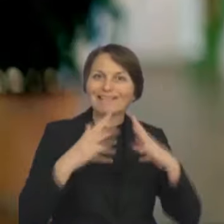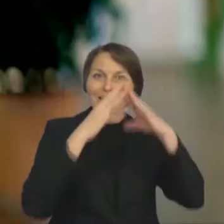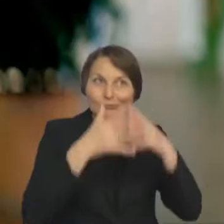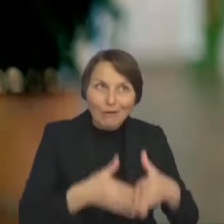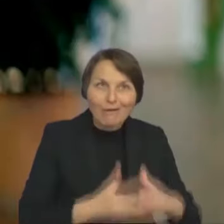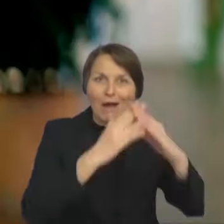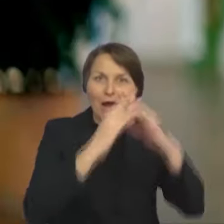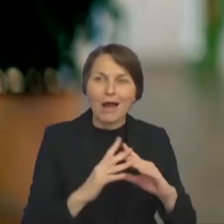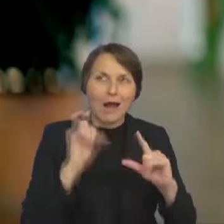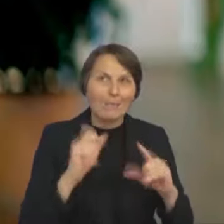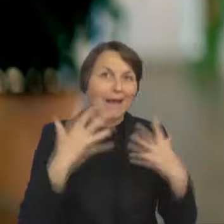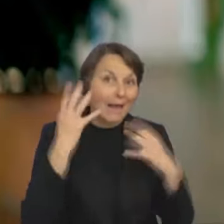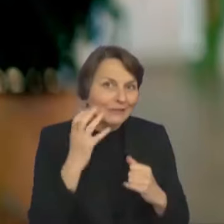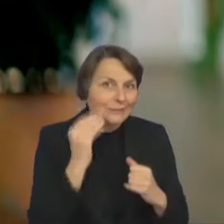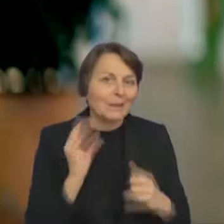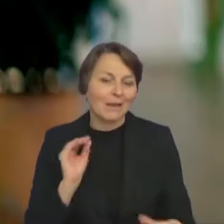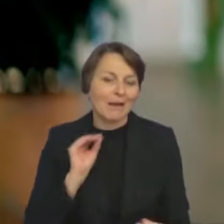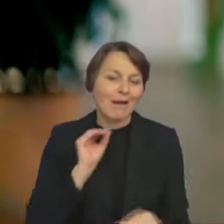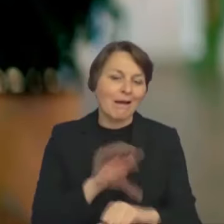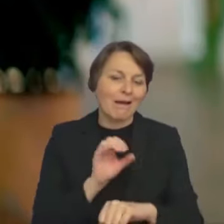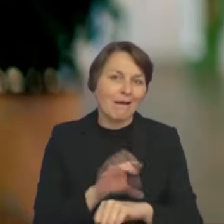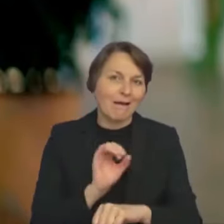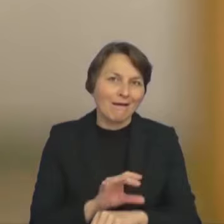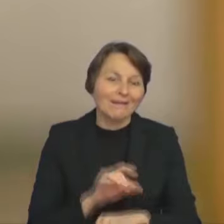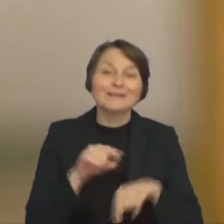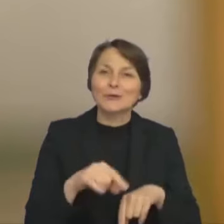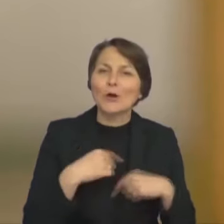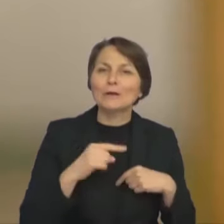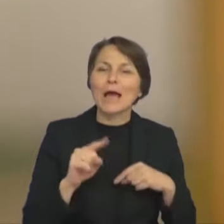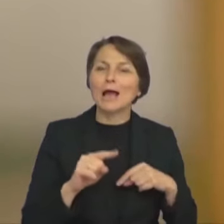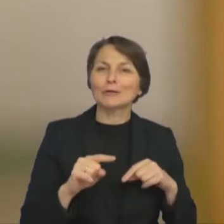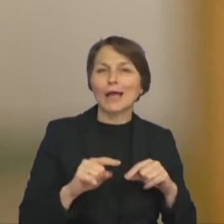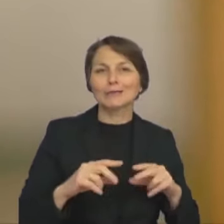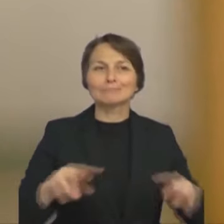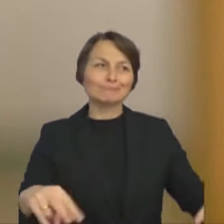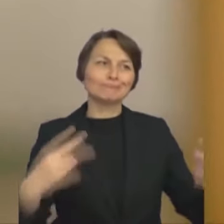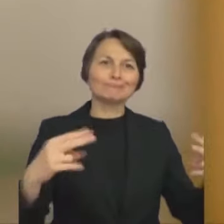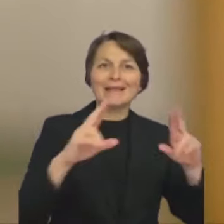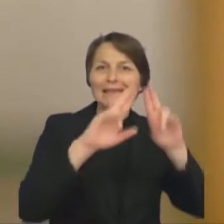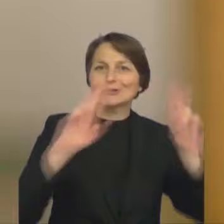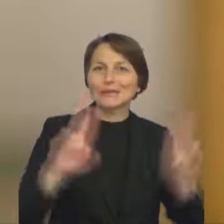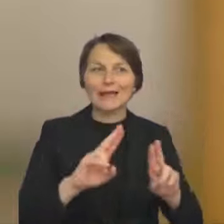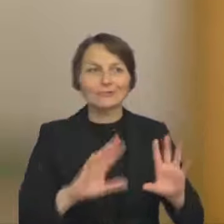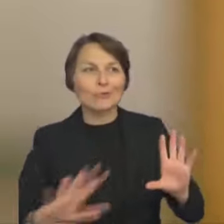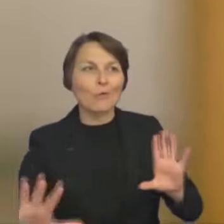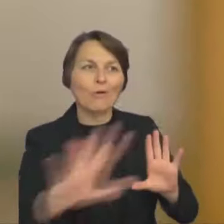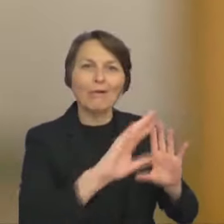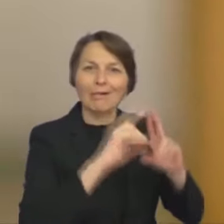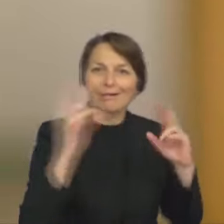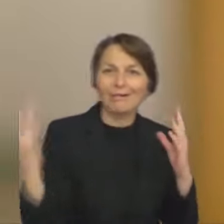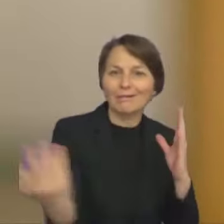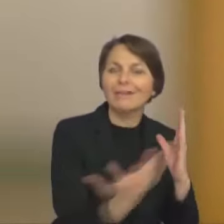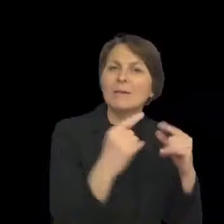want Renault to be a player that not just shines at the international level, but also is a great player in the mobility of tomorrow, and above all, a player